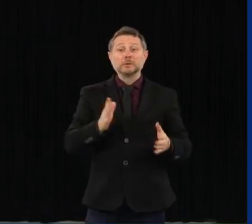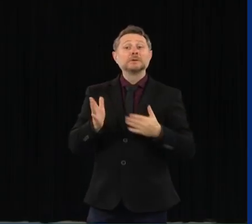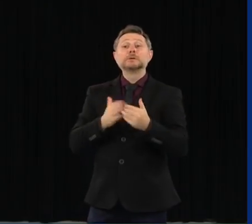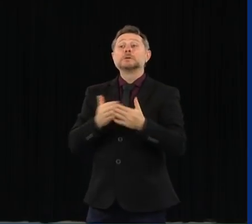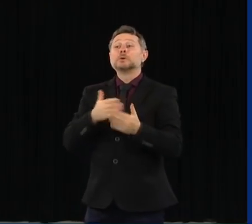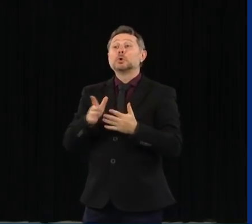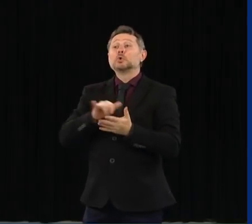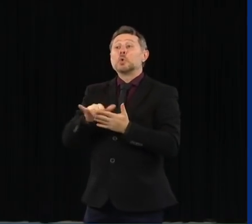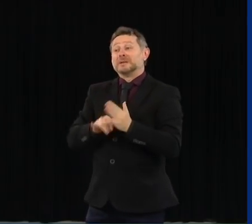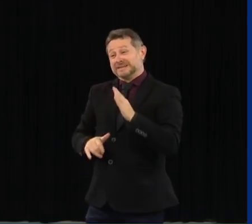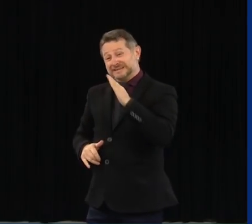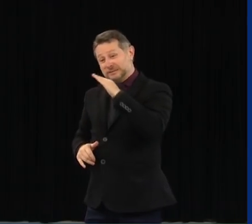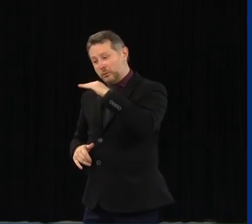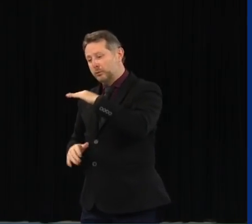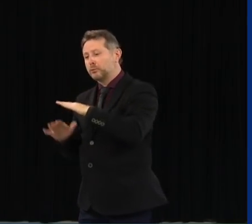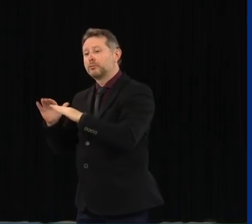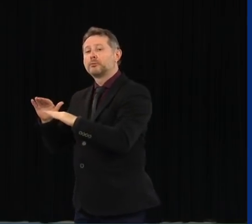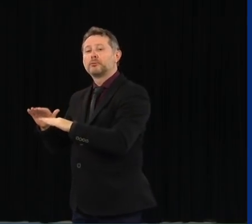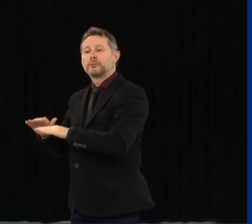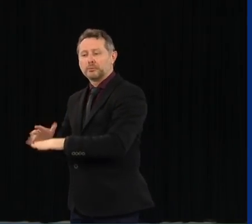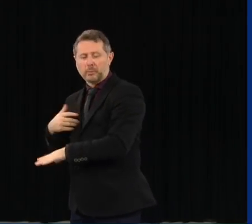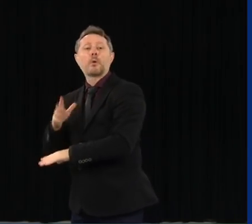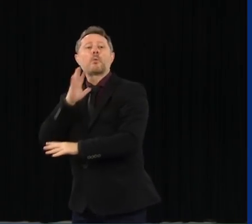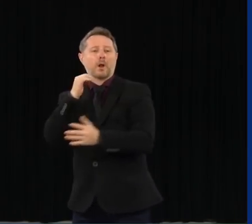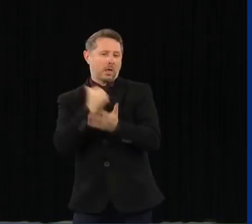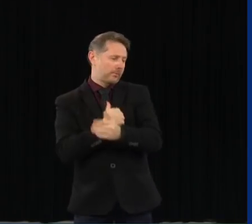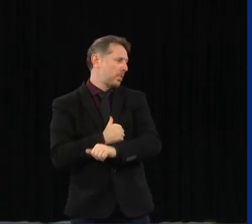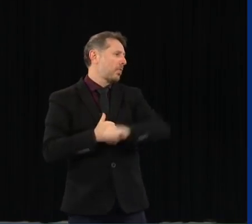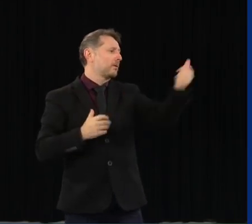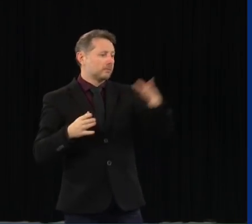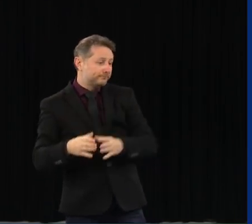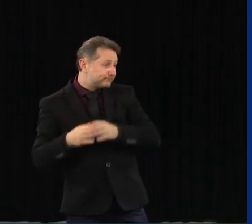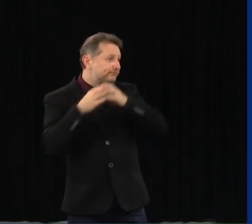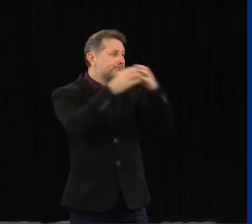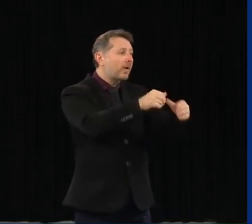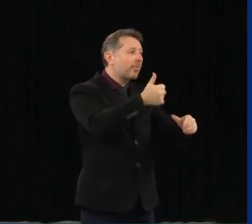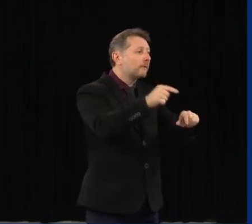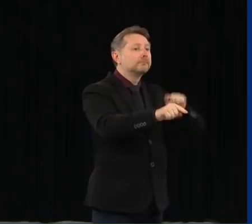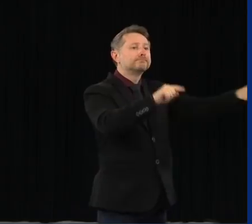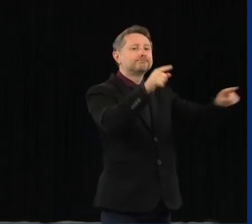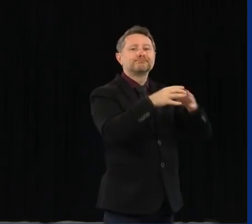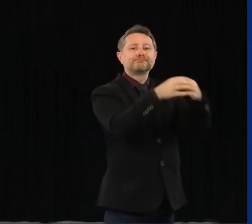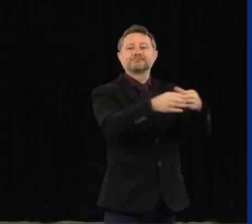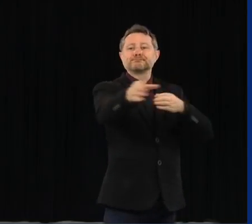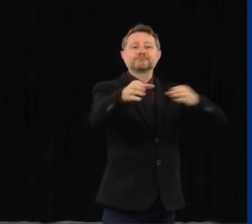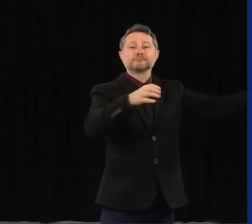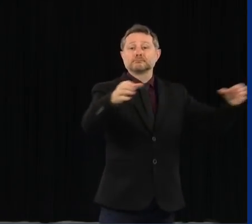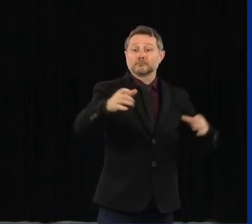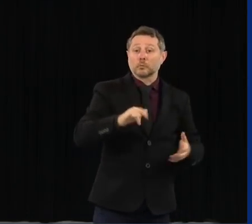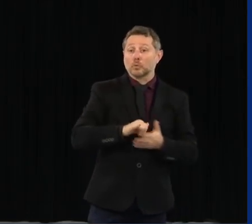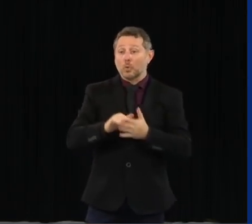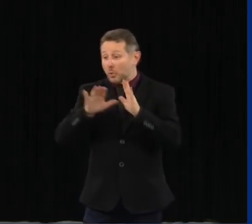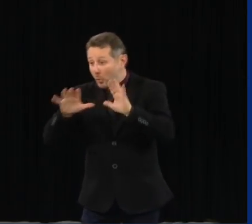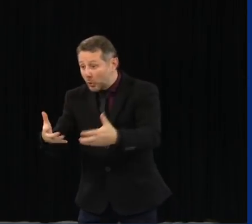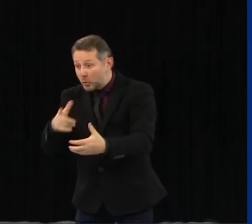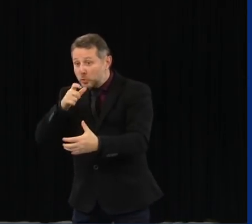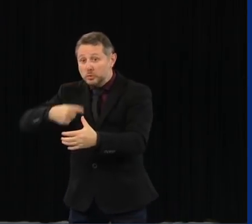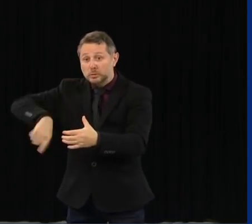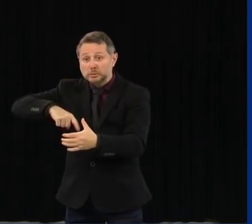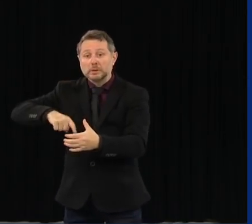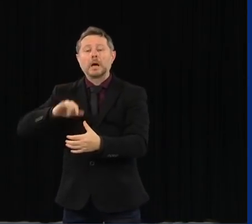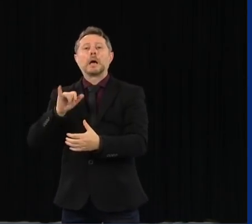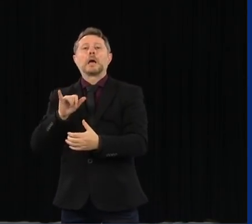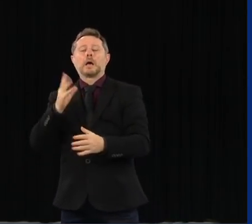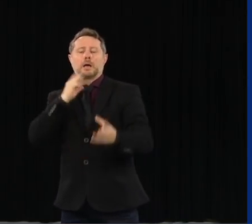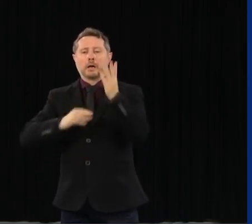that's what we're going to do. New Yorkers are going to take what we've amassed, we're going to